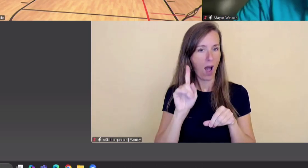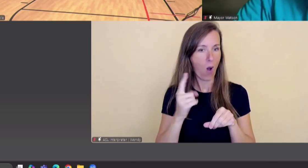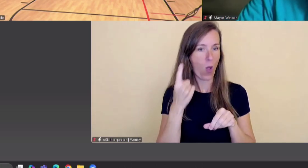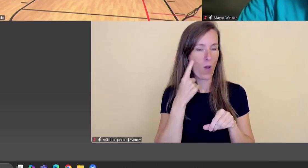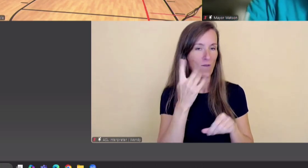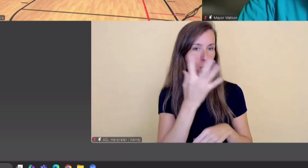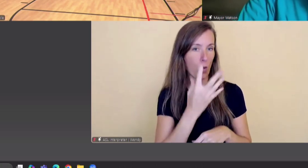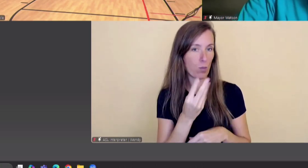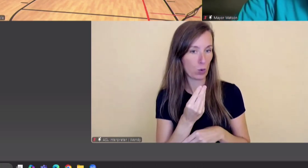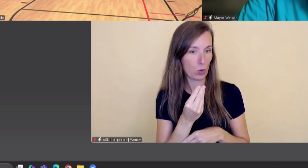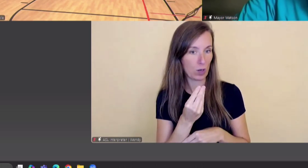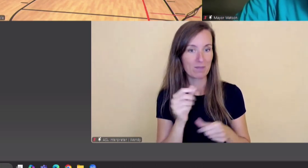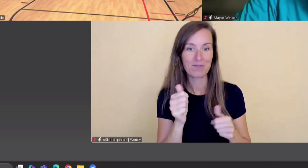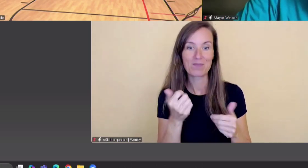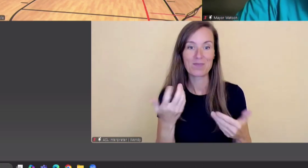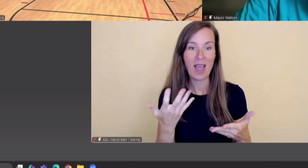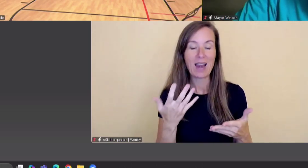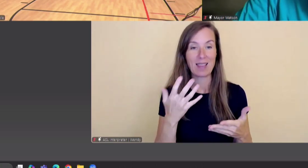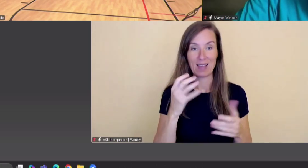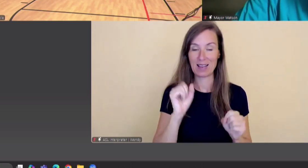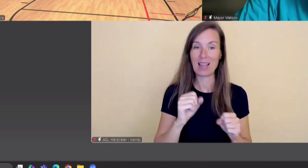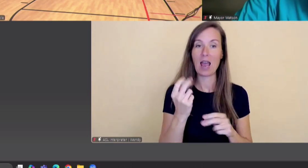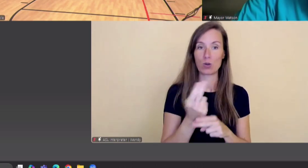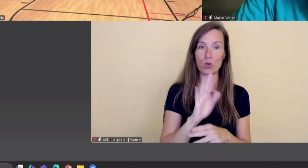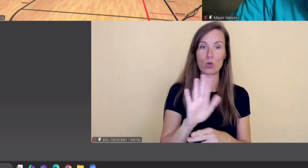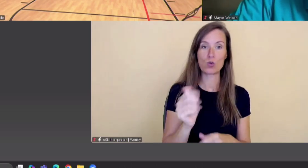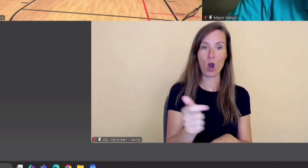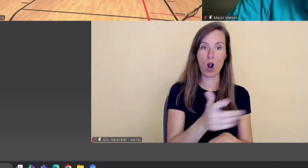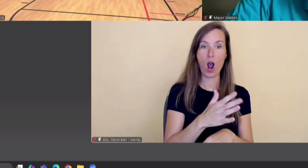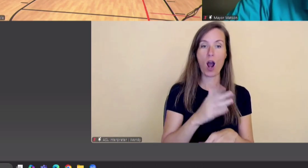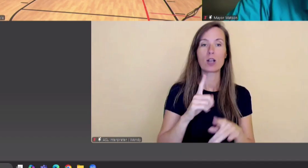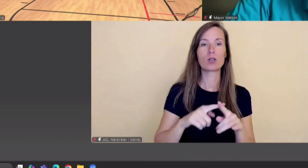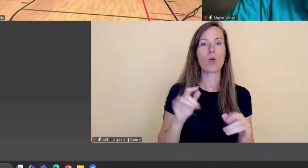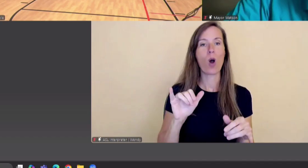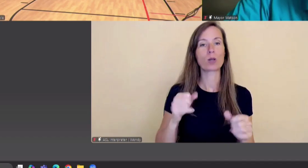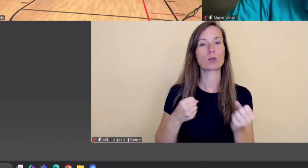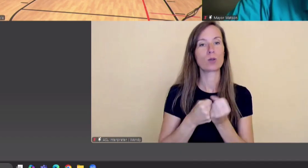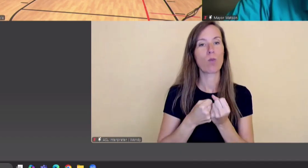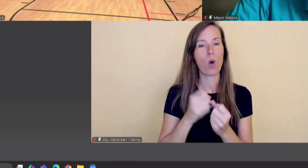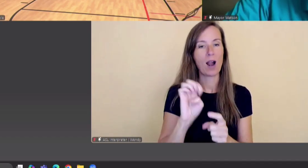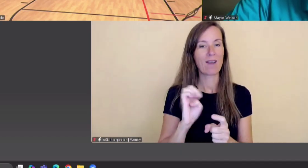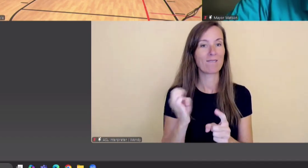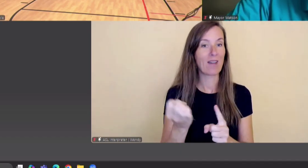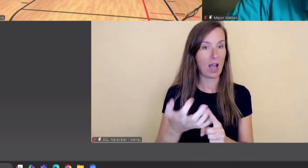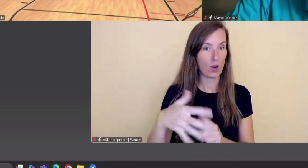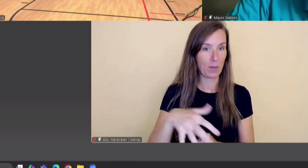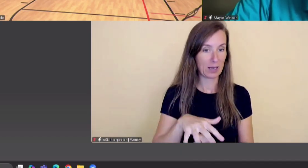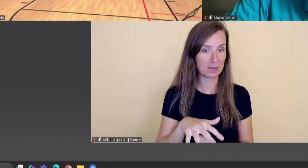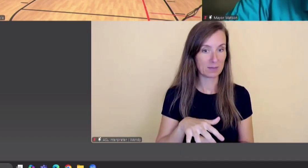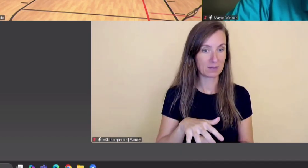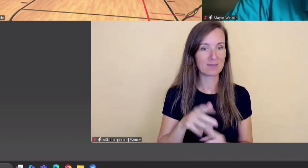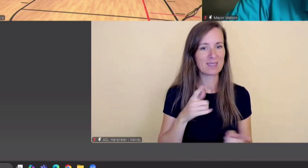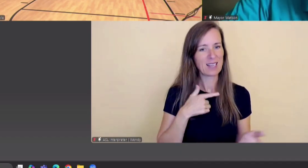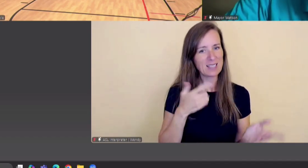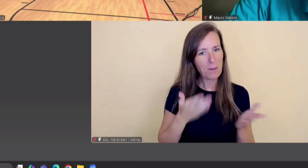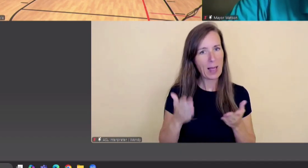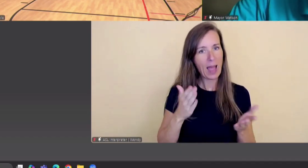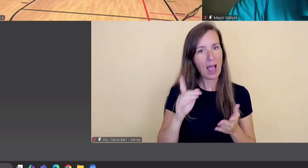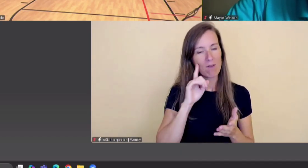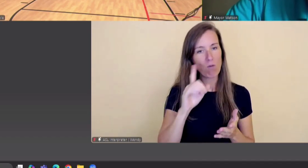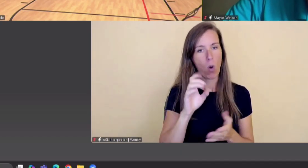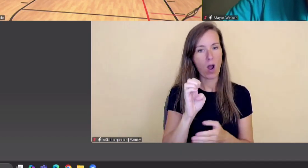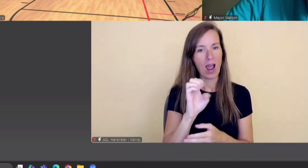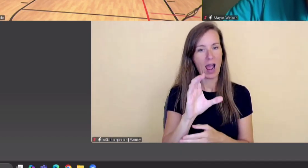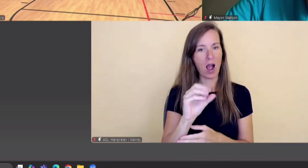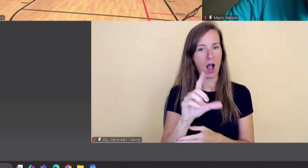to support our environment? Let's plan for ecological function. Let's choose native trees, shrubs,